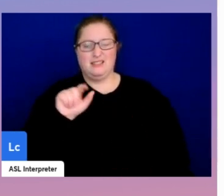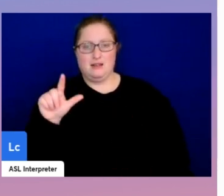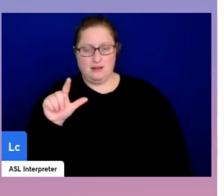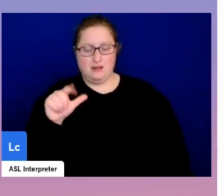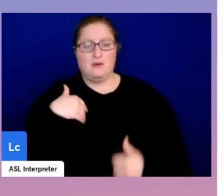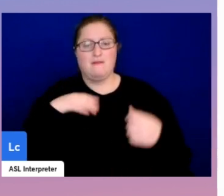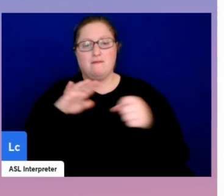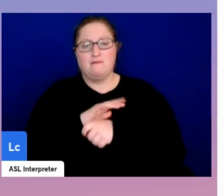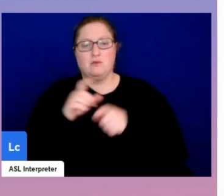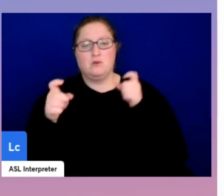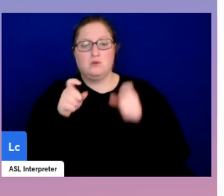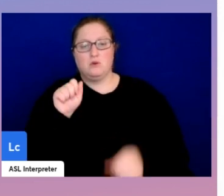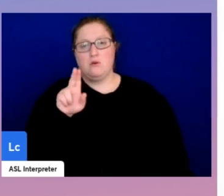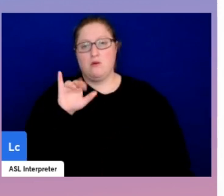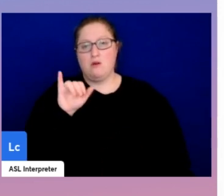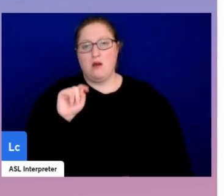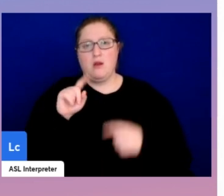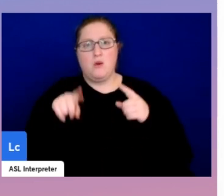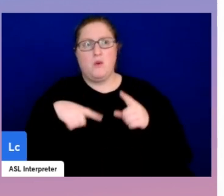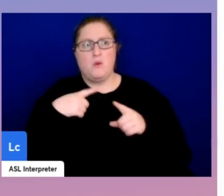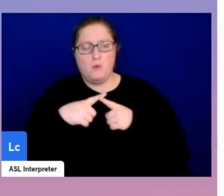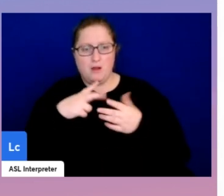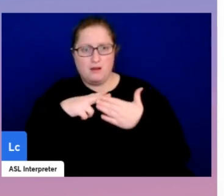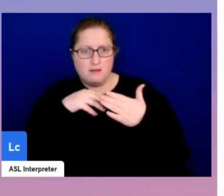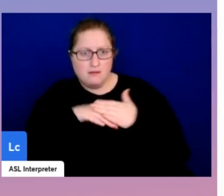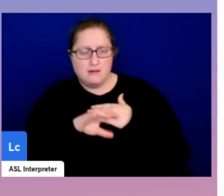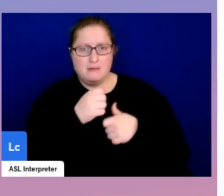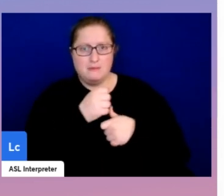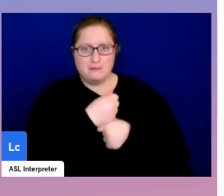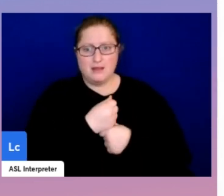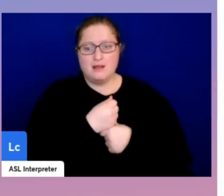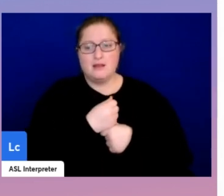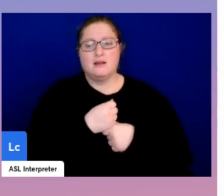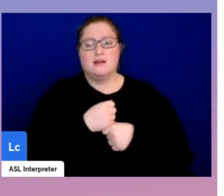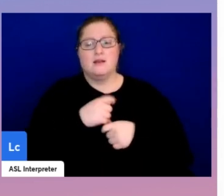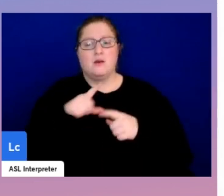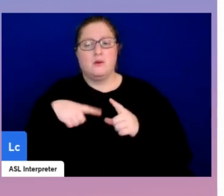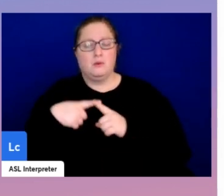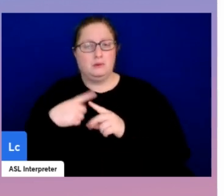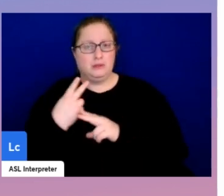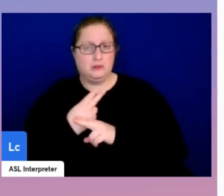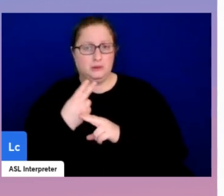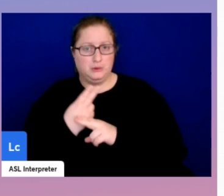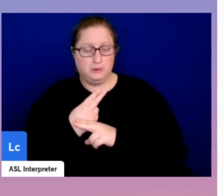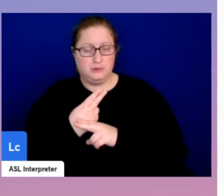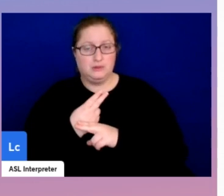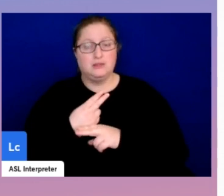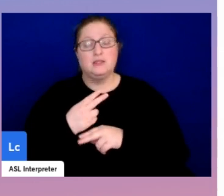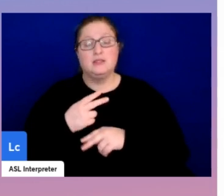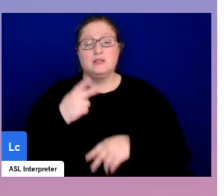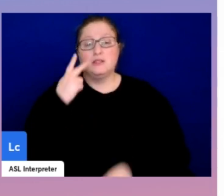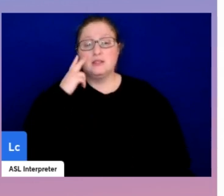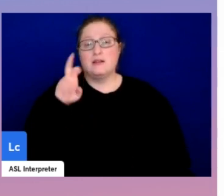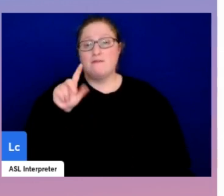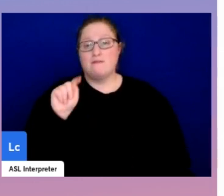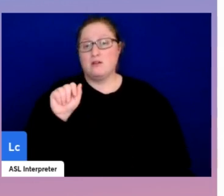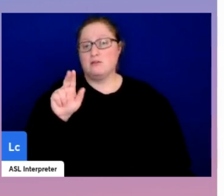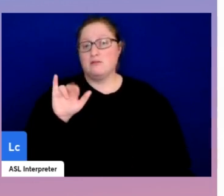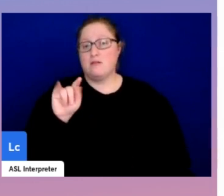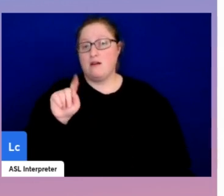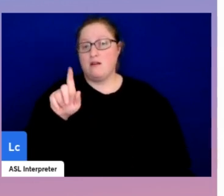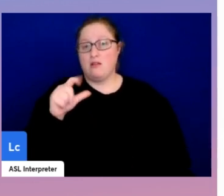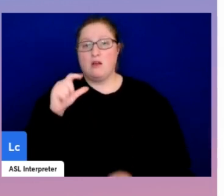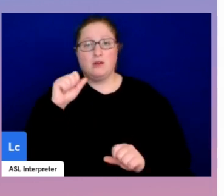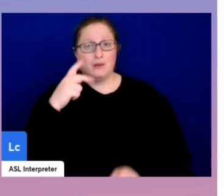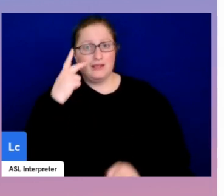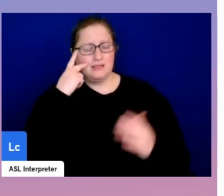control of the audit trail of when those credentials were generated and where they were used. So if we look at the Vault audit logs, again, like I said, we can see